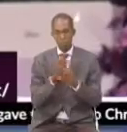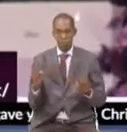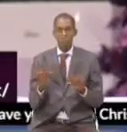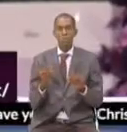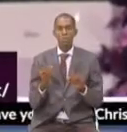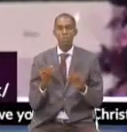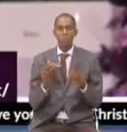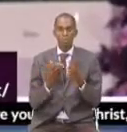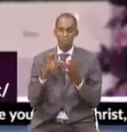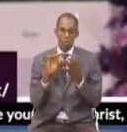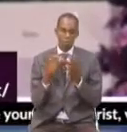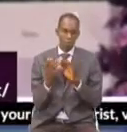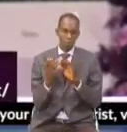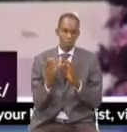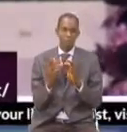Jesus has saved you.